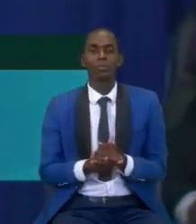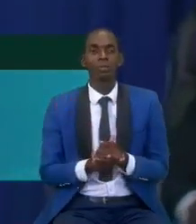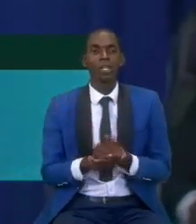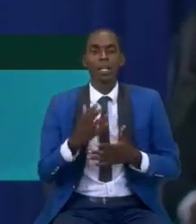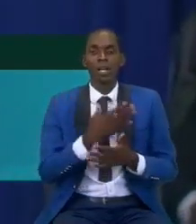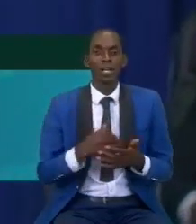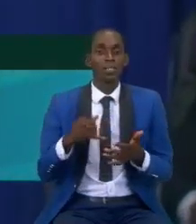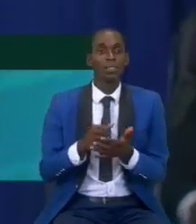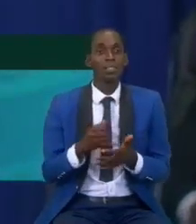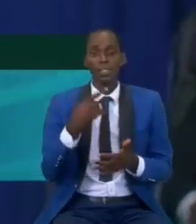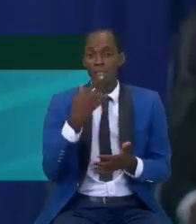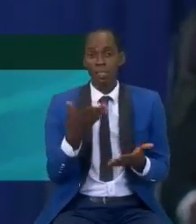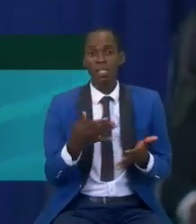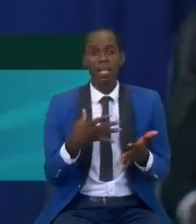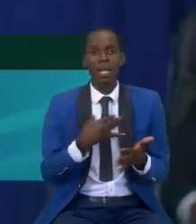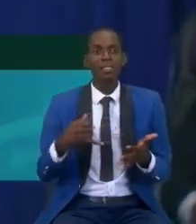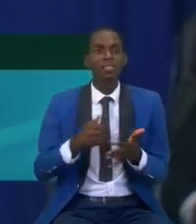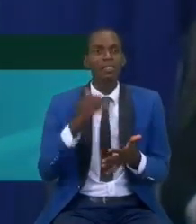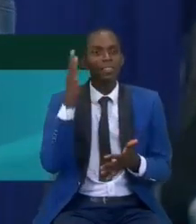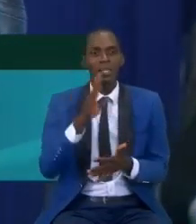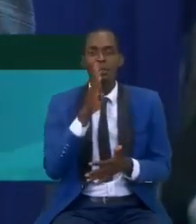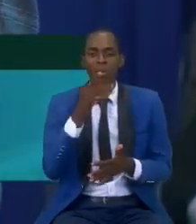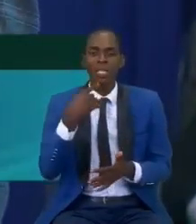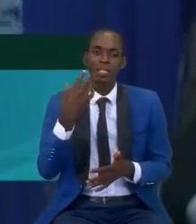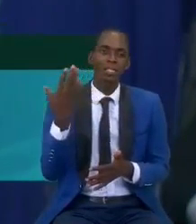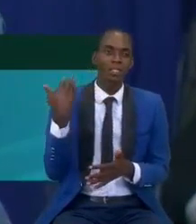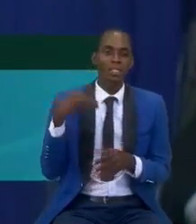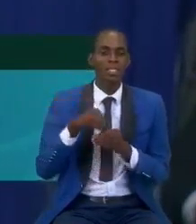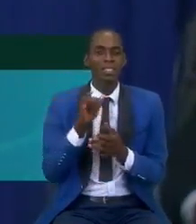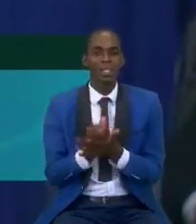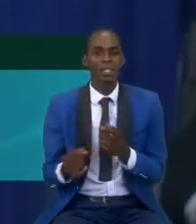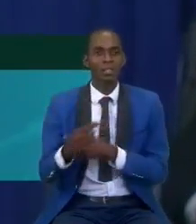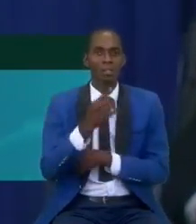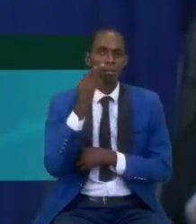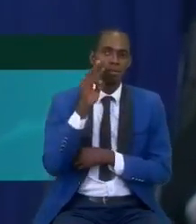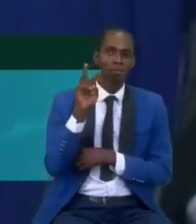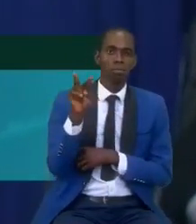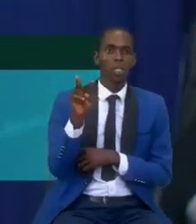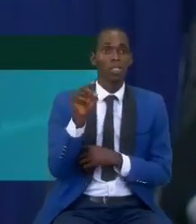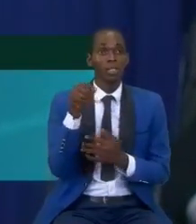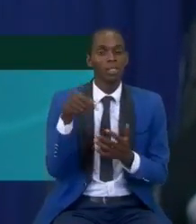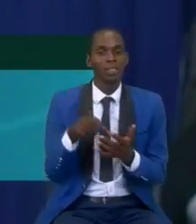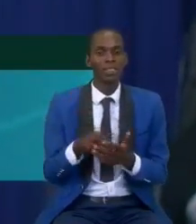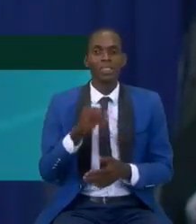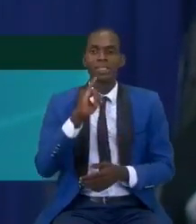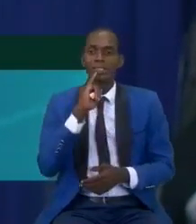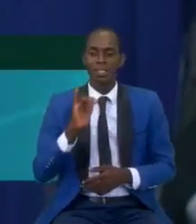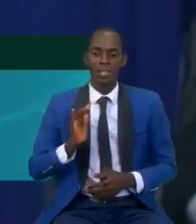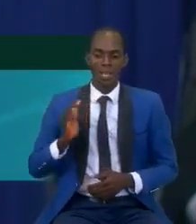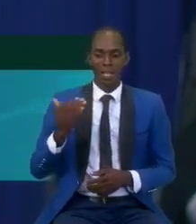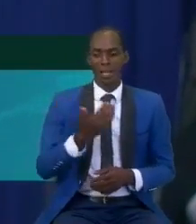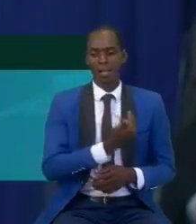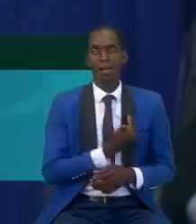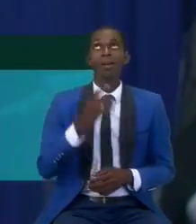lo, this is our God, we have waited for him, and